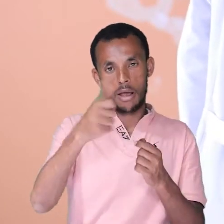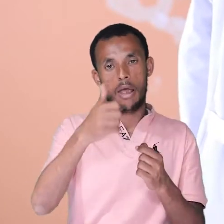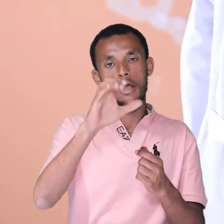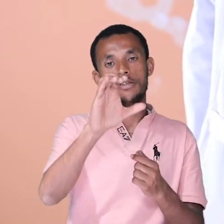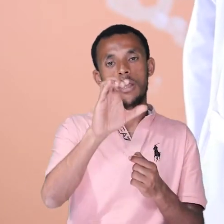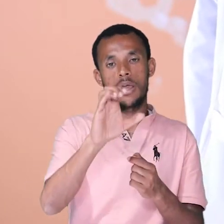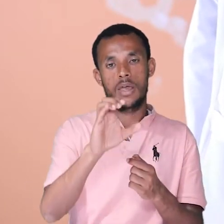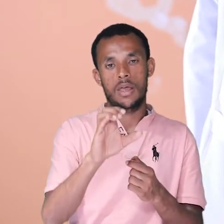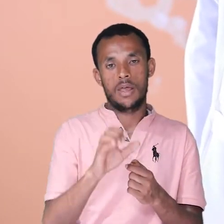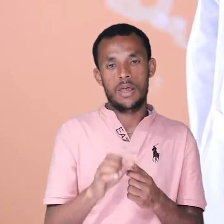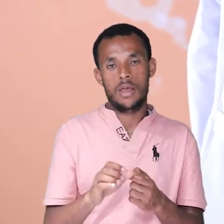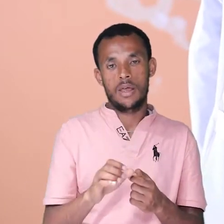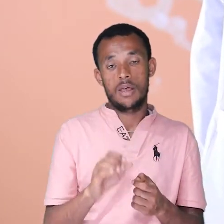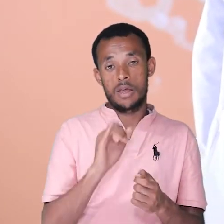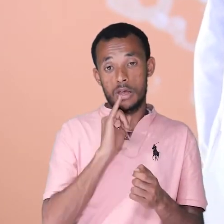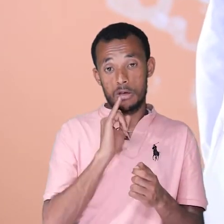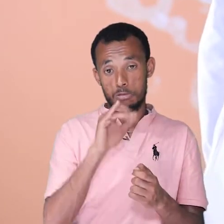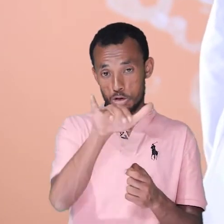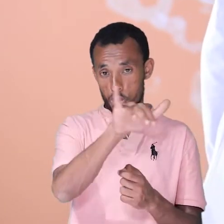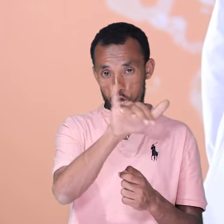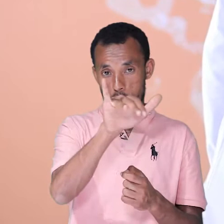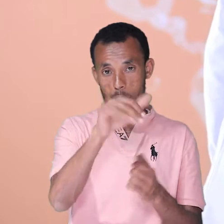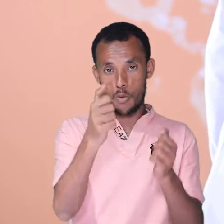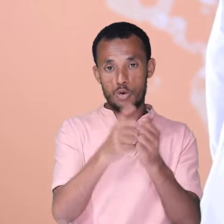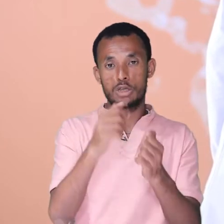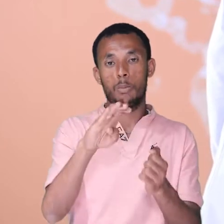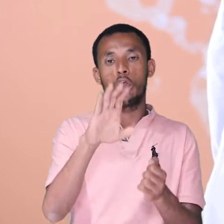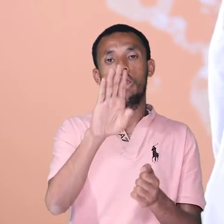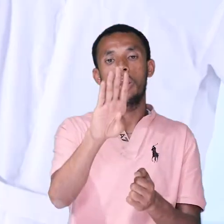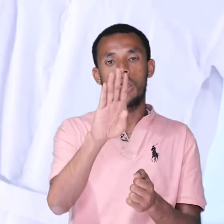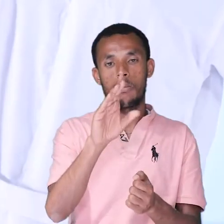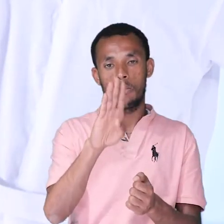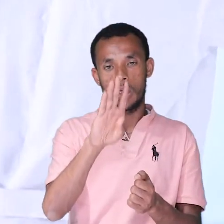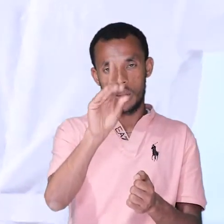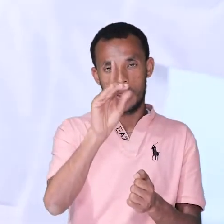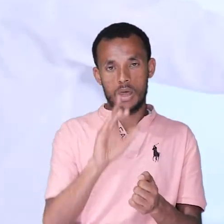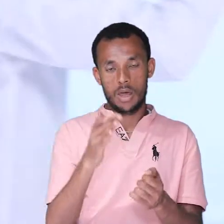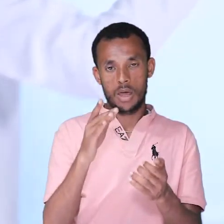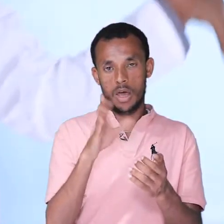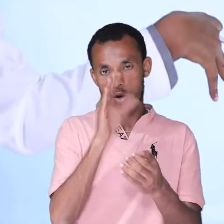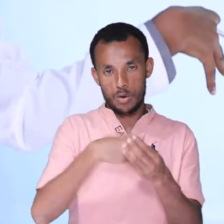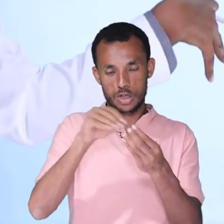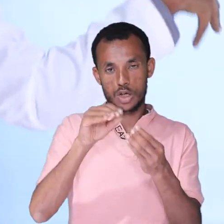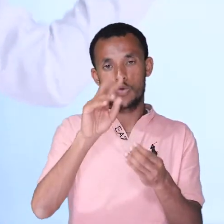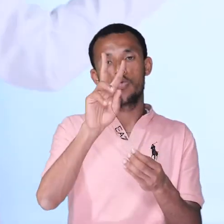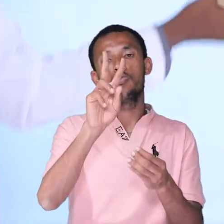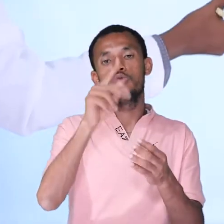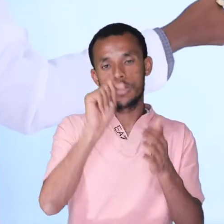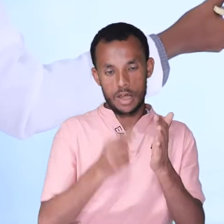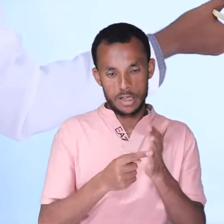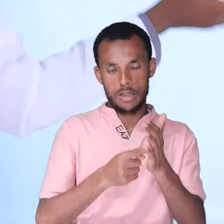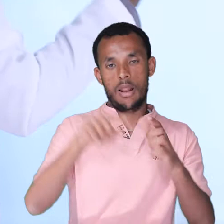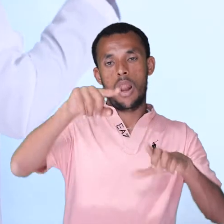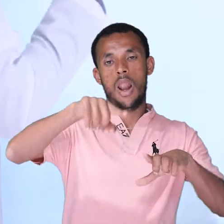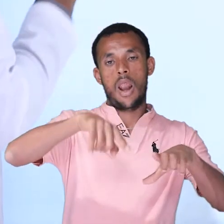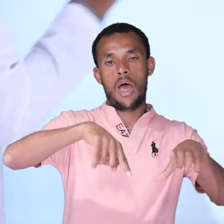AC is the same as with BD. And also here two tangent lines. Two tangent